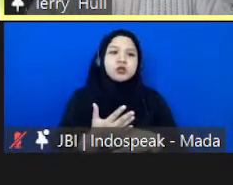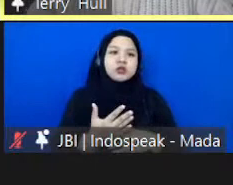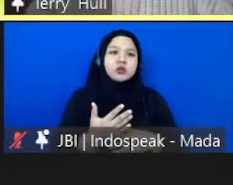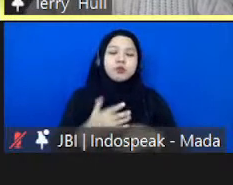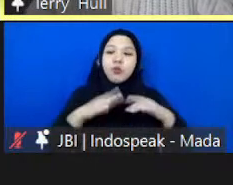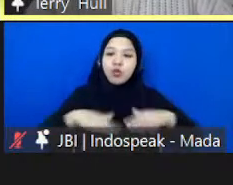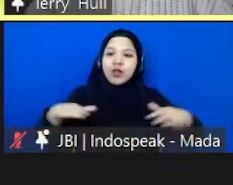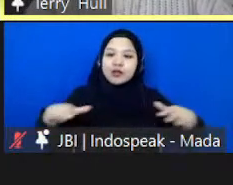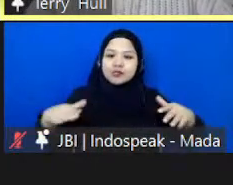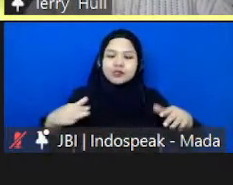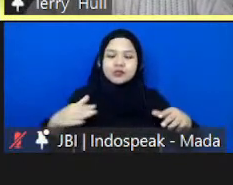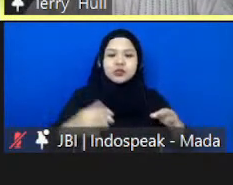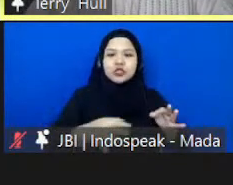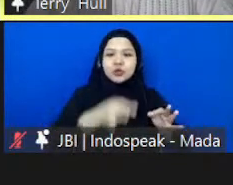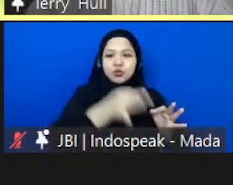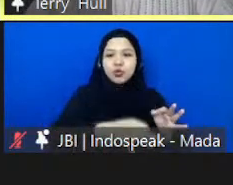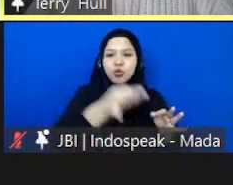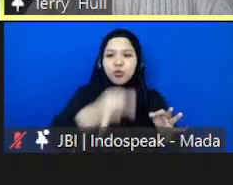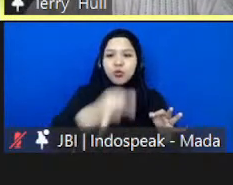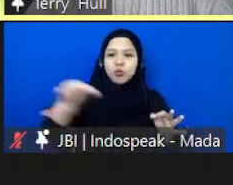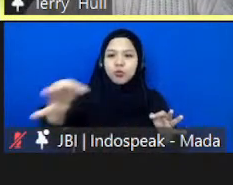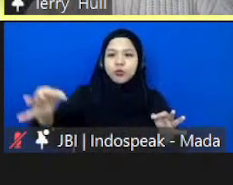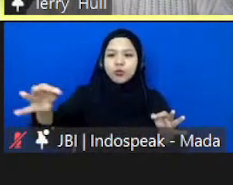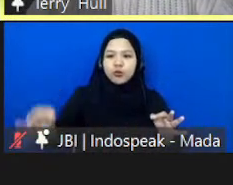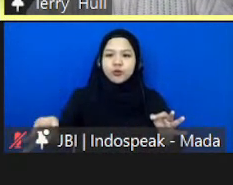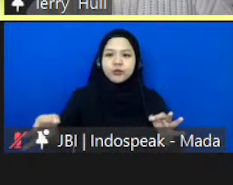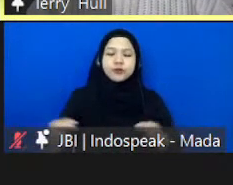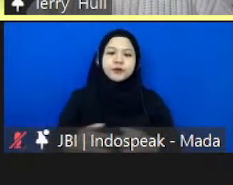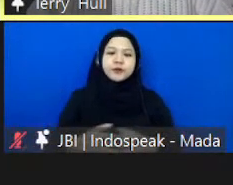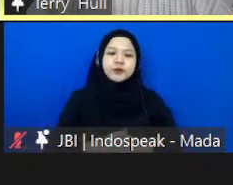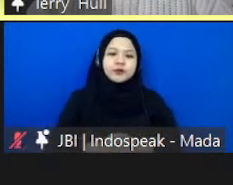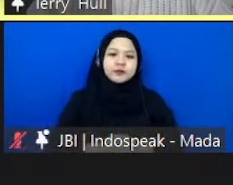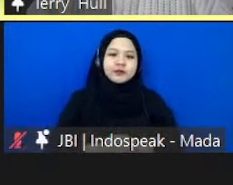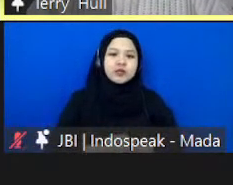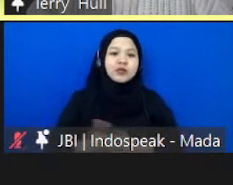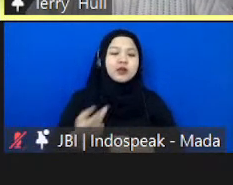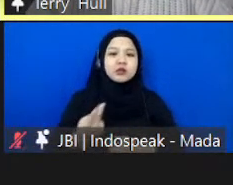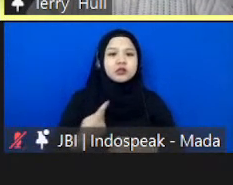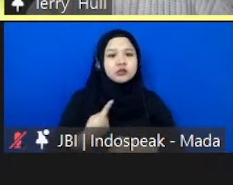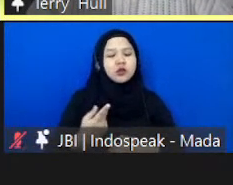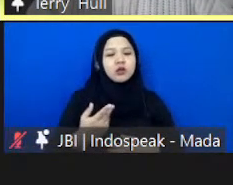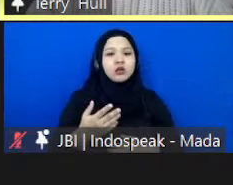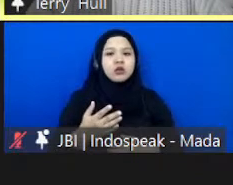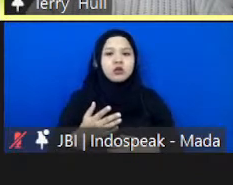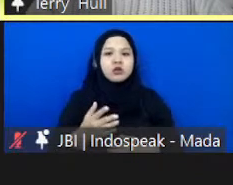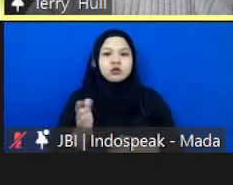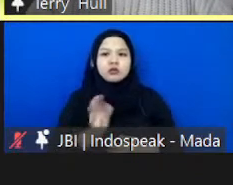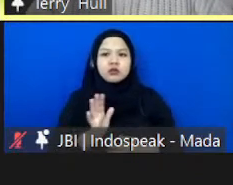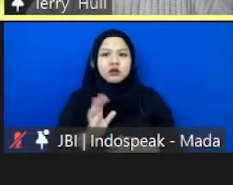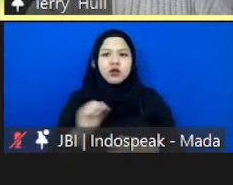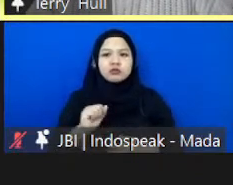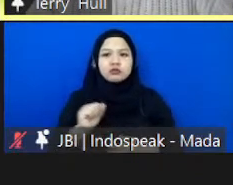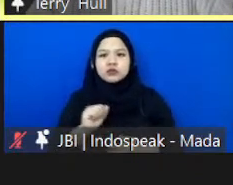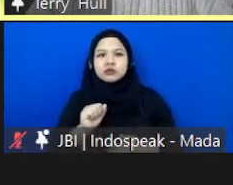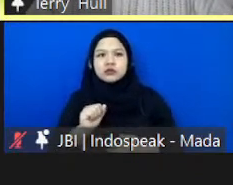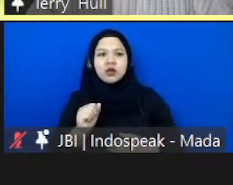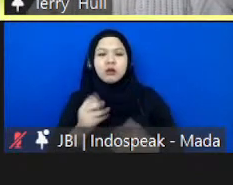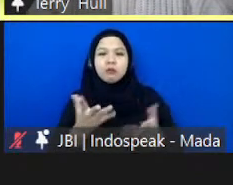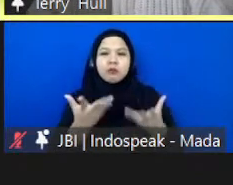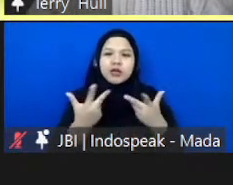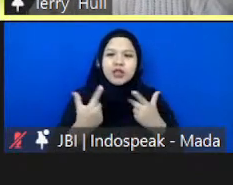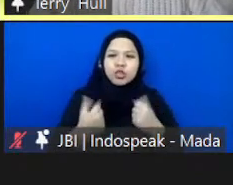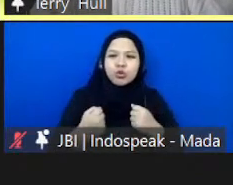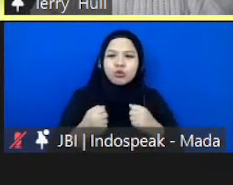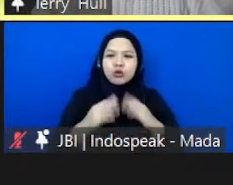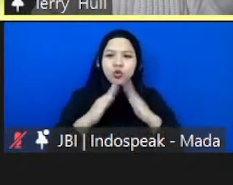first census, relied not on a visit to each household to count people, but rather